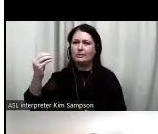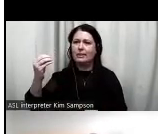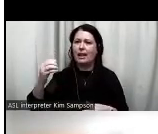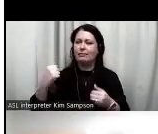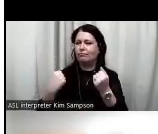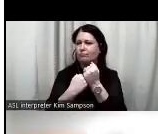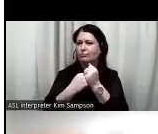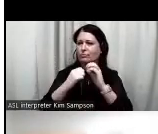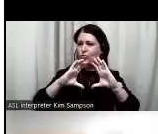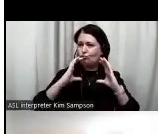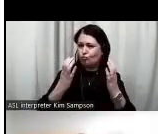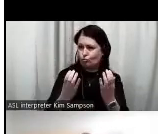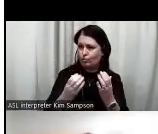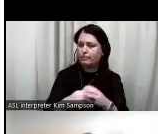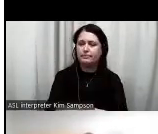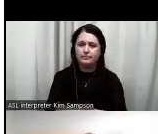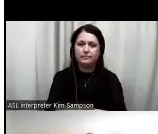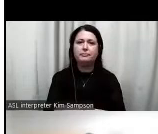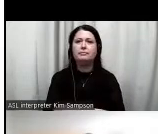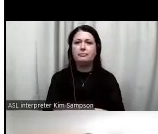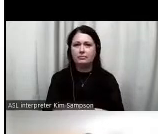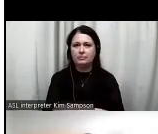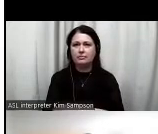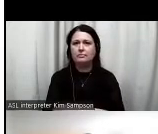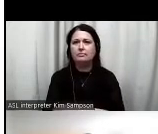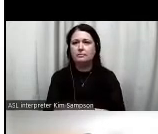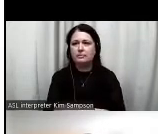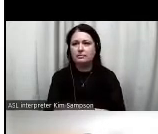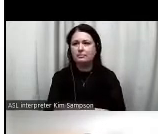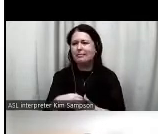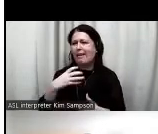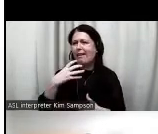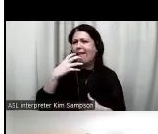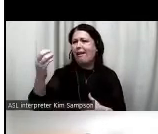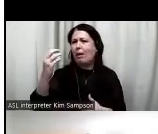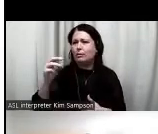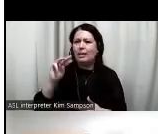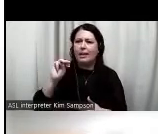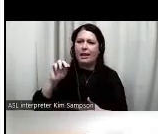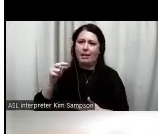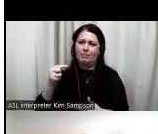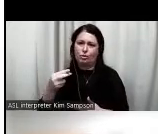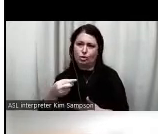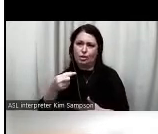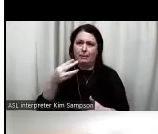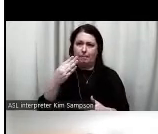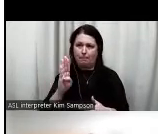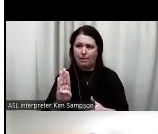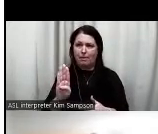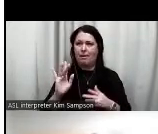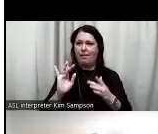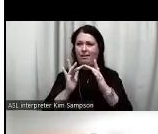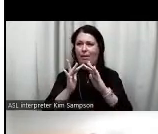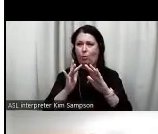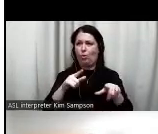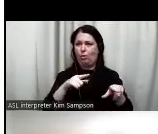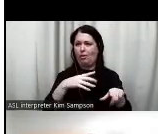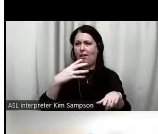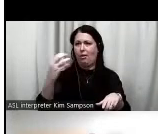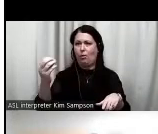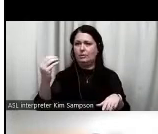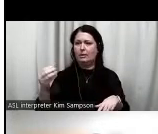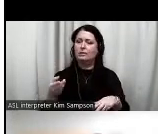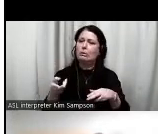to go outside of the Mass General Brigham network to